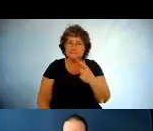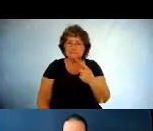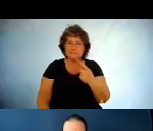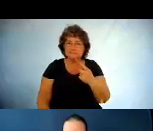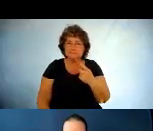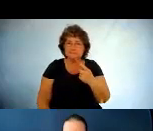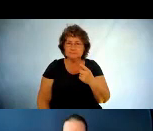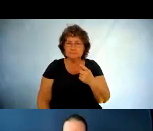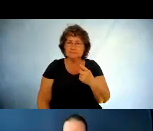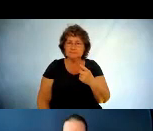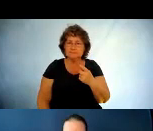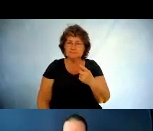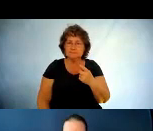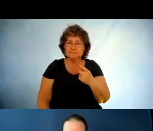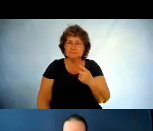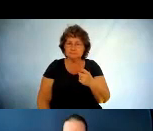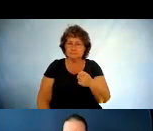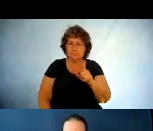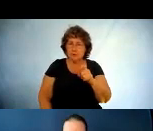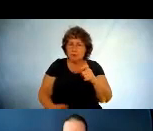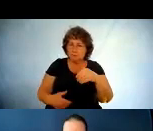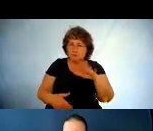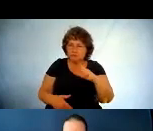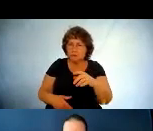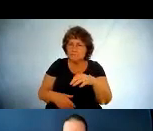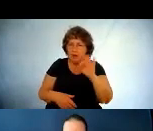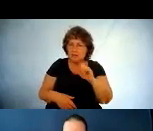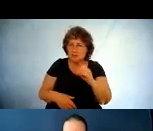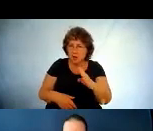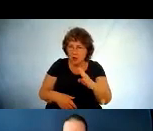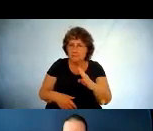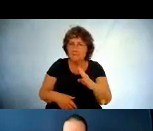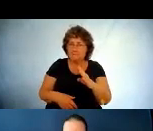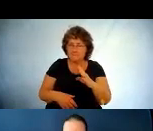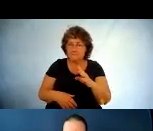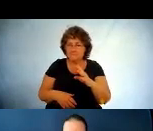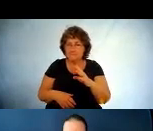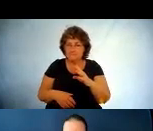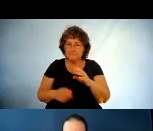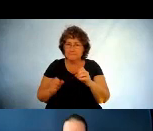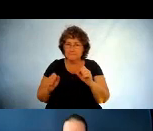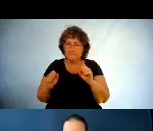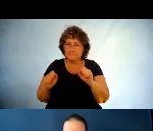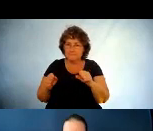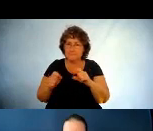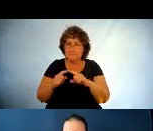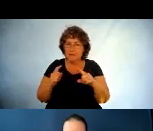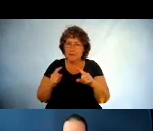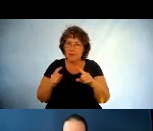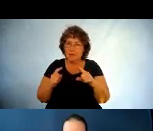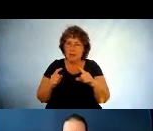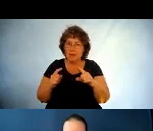find a job you is a lot more doing. But I find a lot